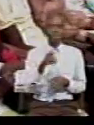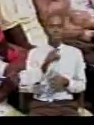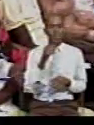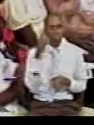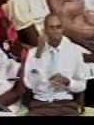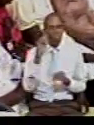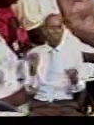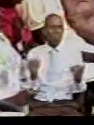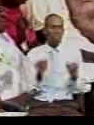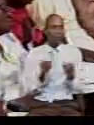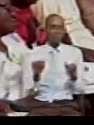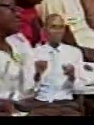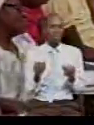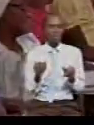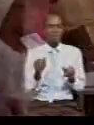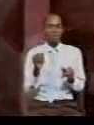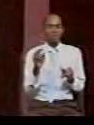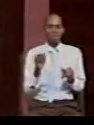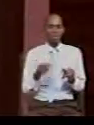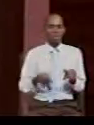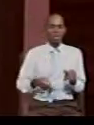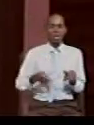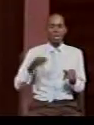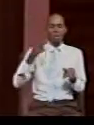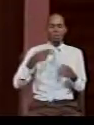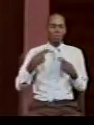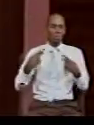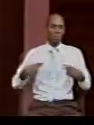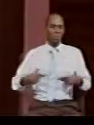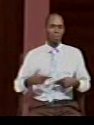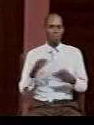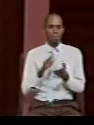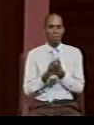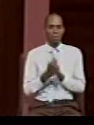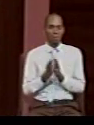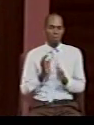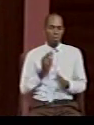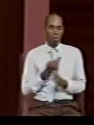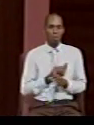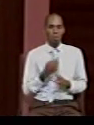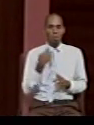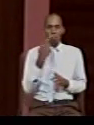an high priest became us, who is holy,